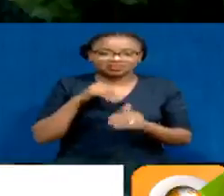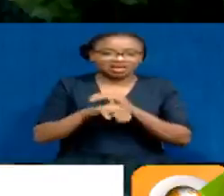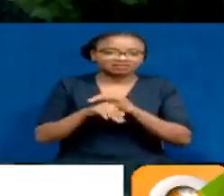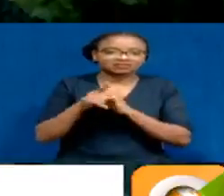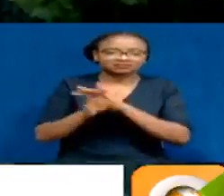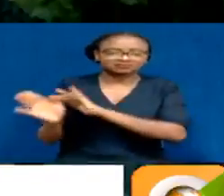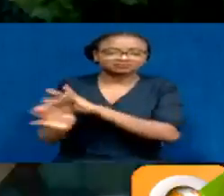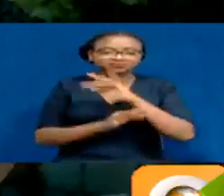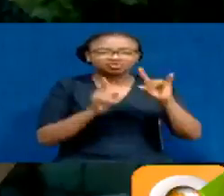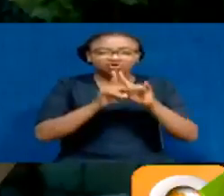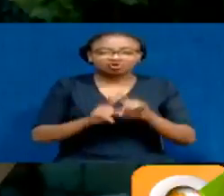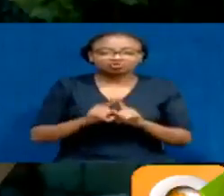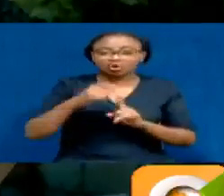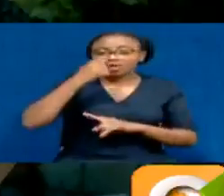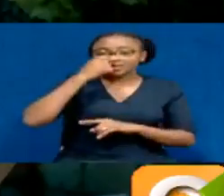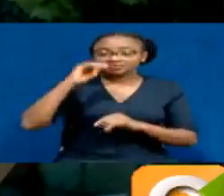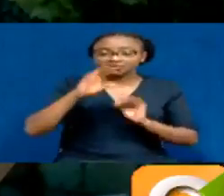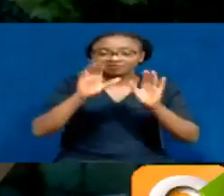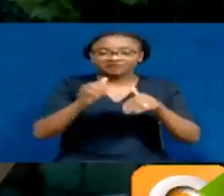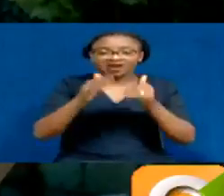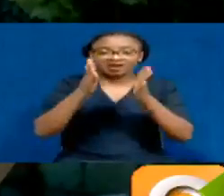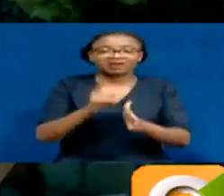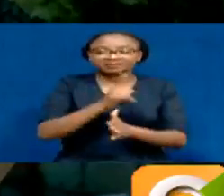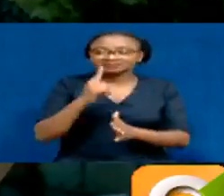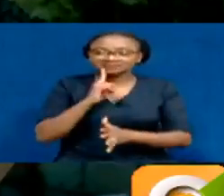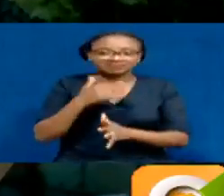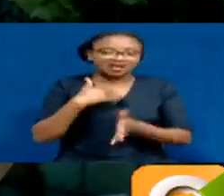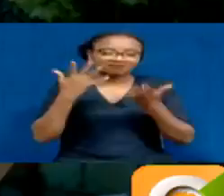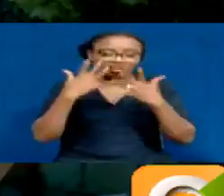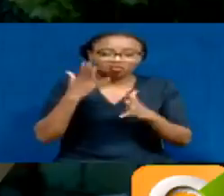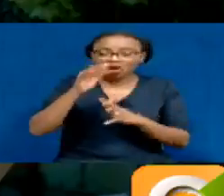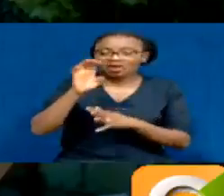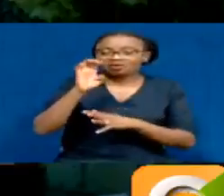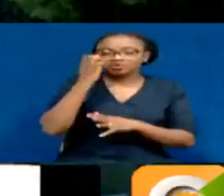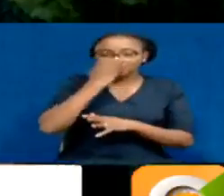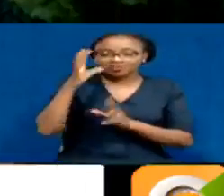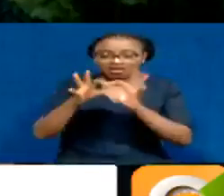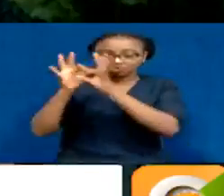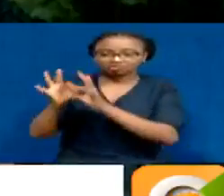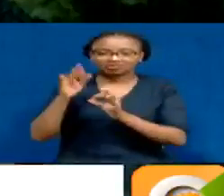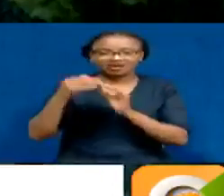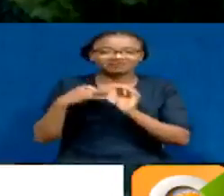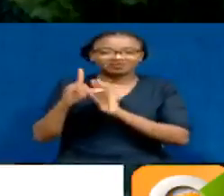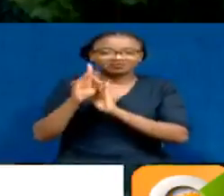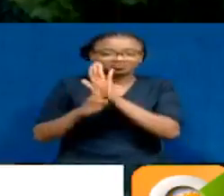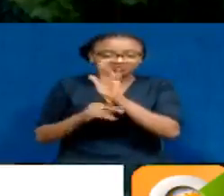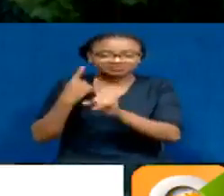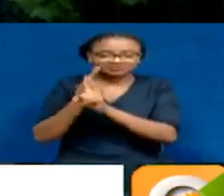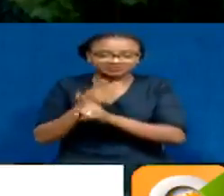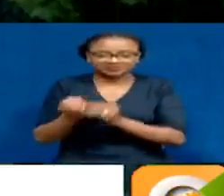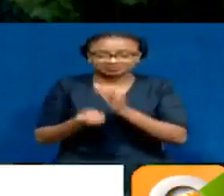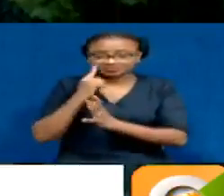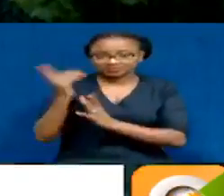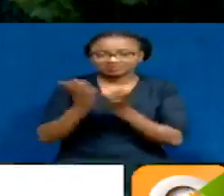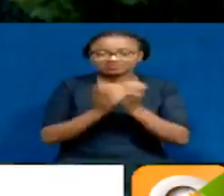Chilli farmers in Kitui are lamenting losses due to the restrictions imposed by the European Union. Dennis Otieno has more details on this and other stories